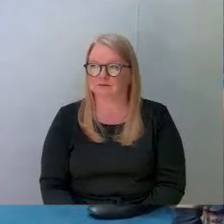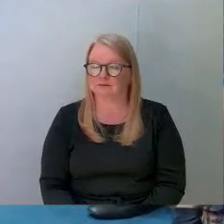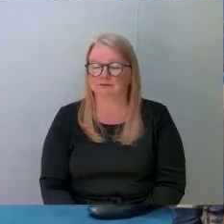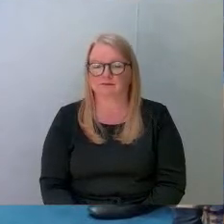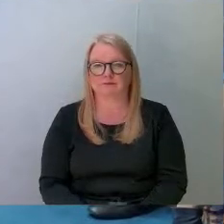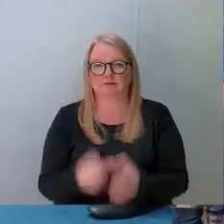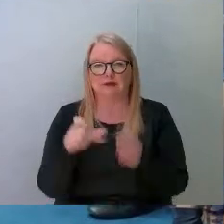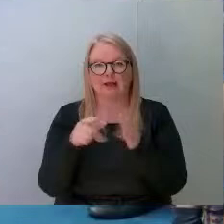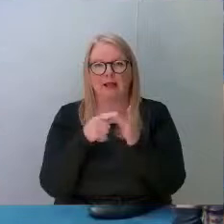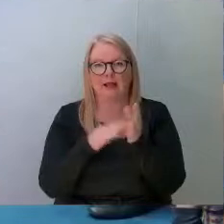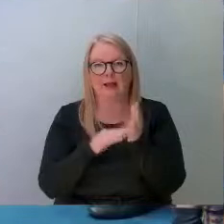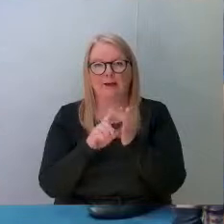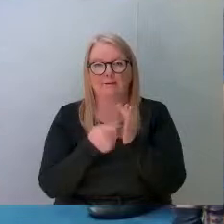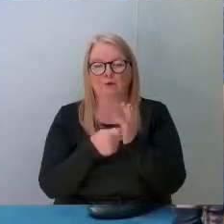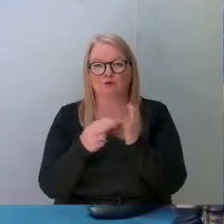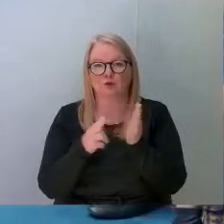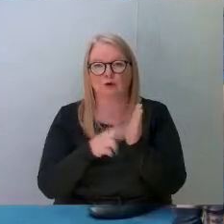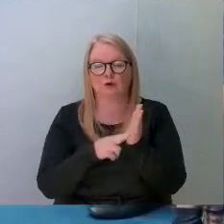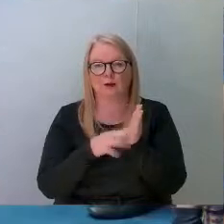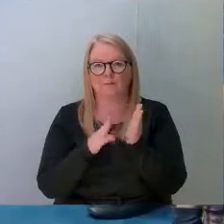Cameron McKelvey.